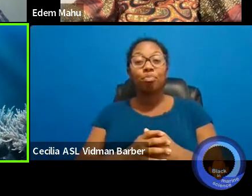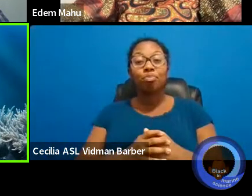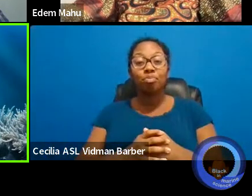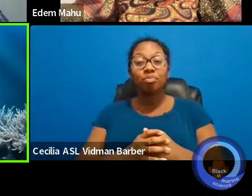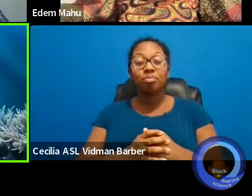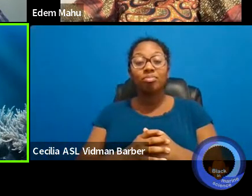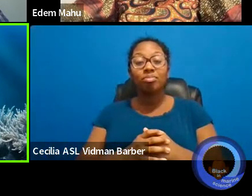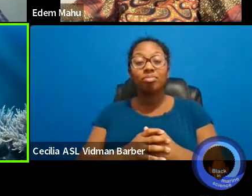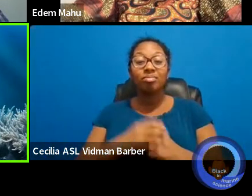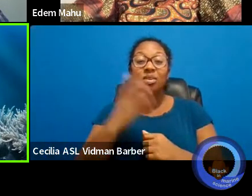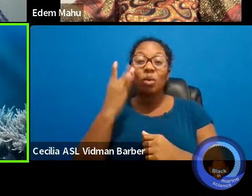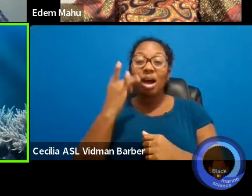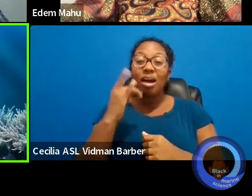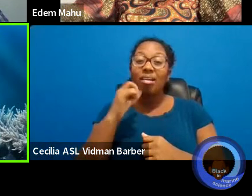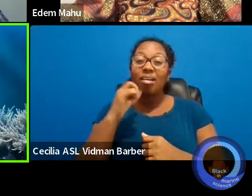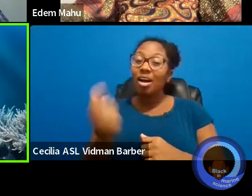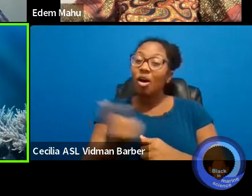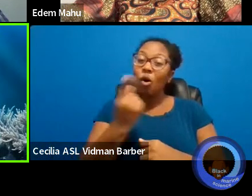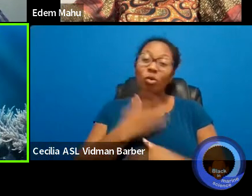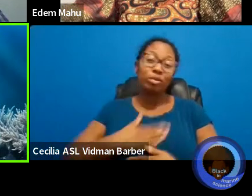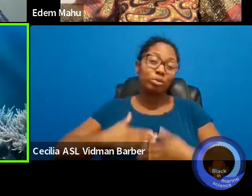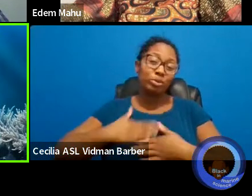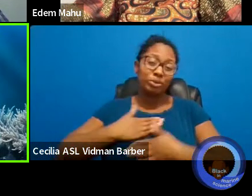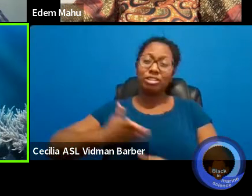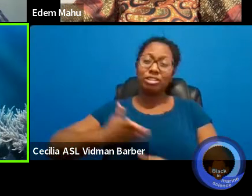late meetings. It's not always appreciated.